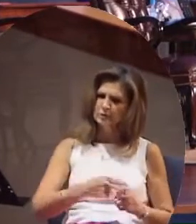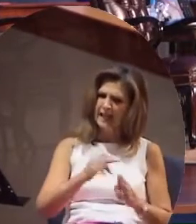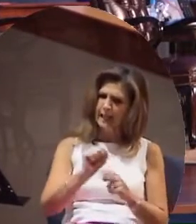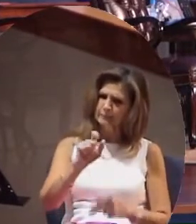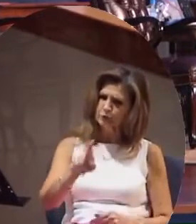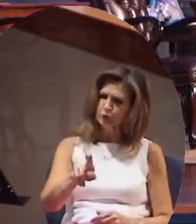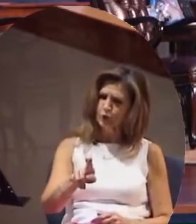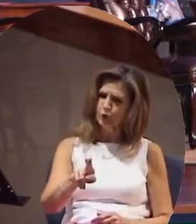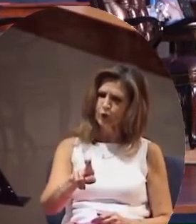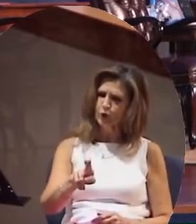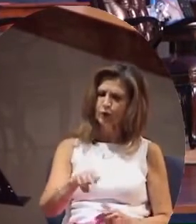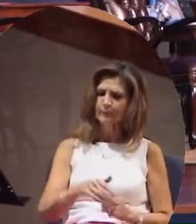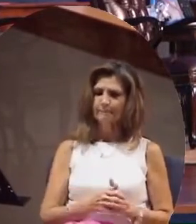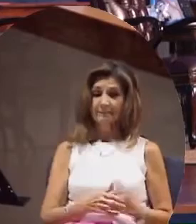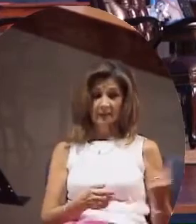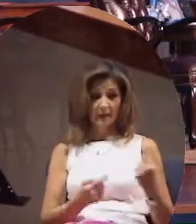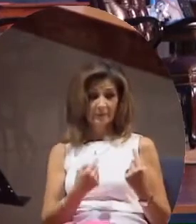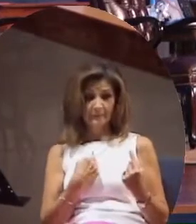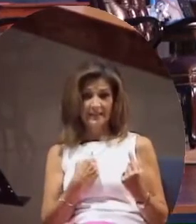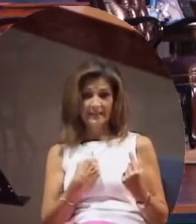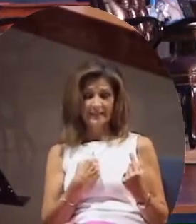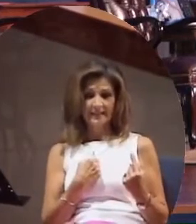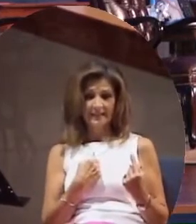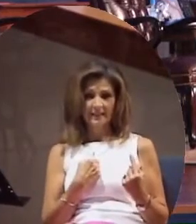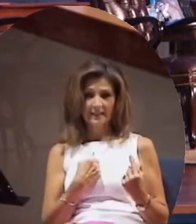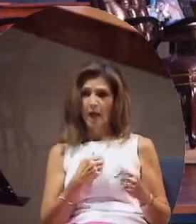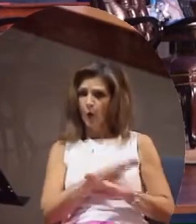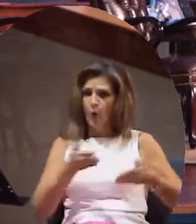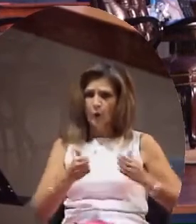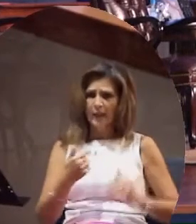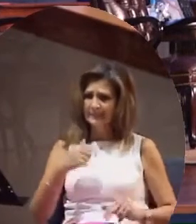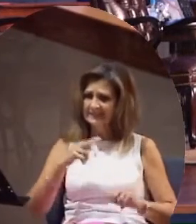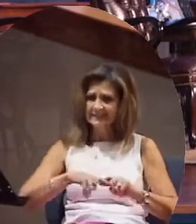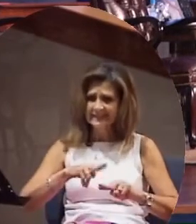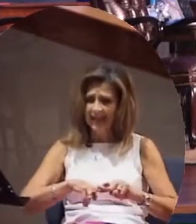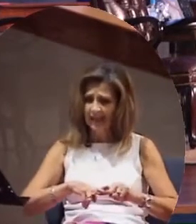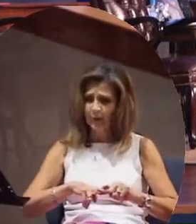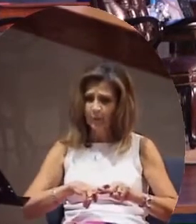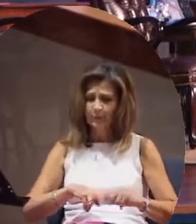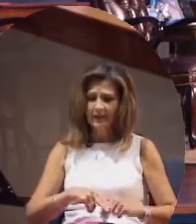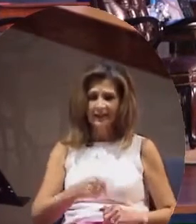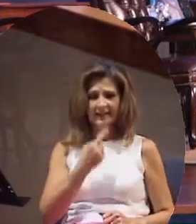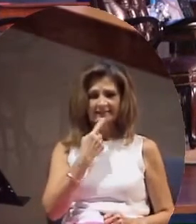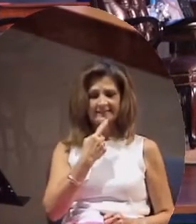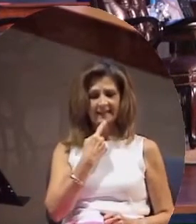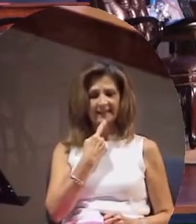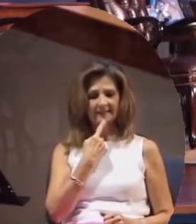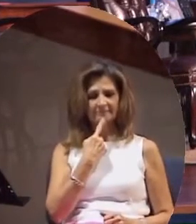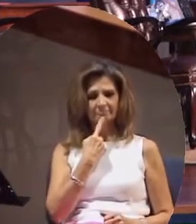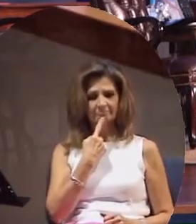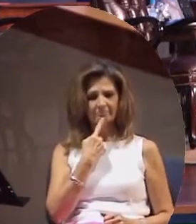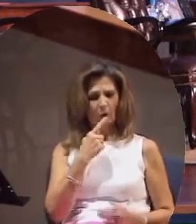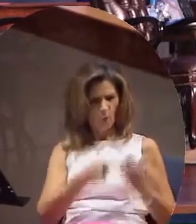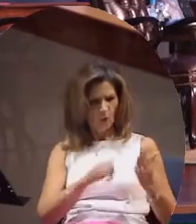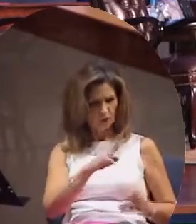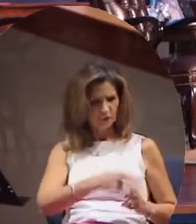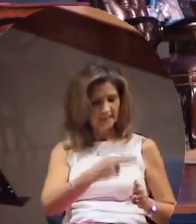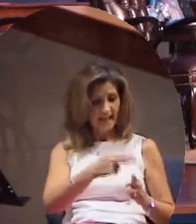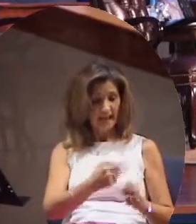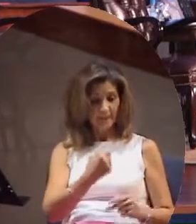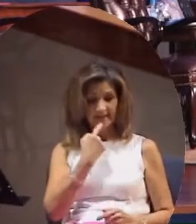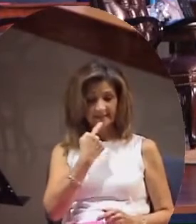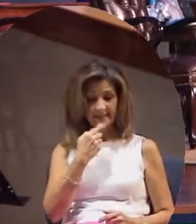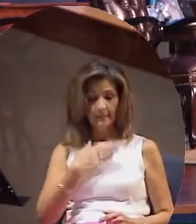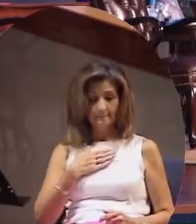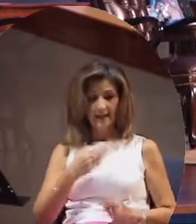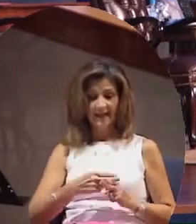sir?" I mean, these folks are coming to me. Won't let me sit down. And he said, "What's your name?" And I said, "My